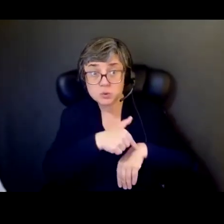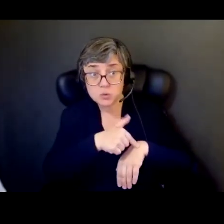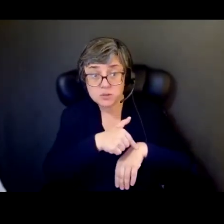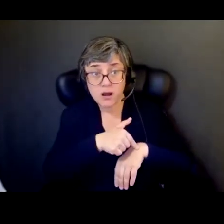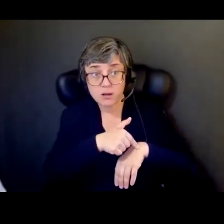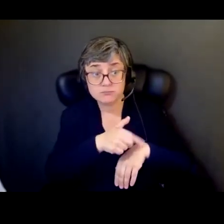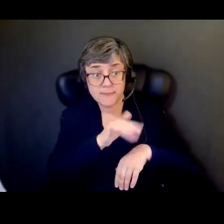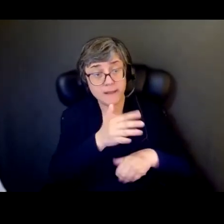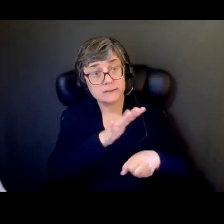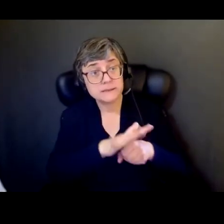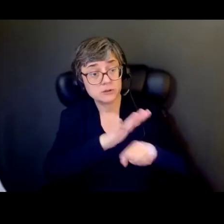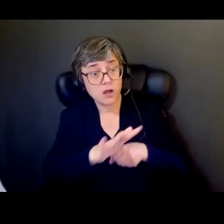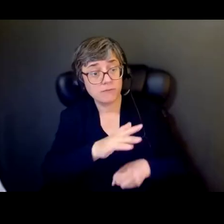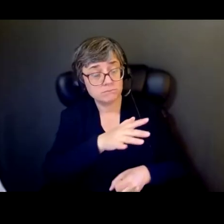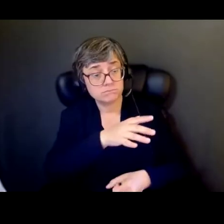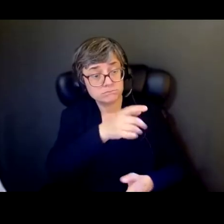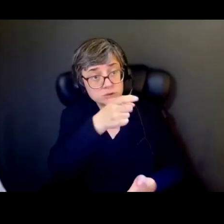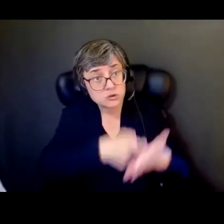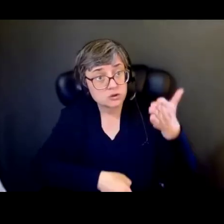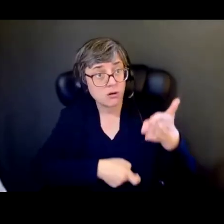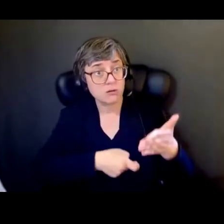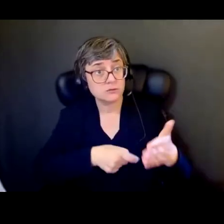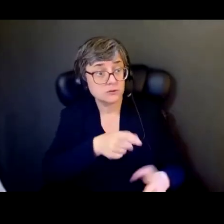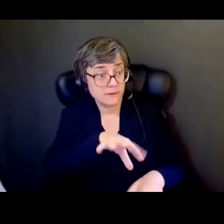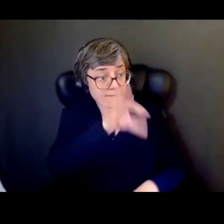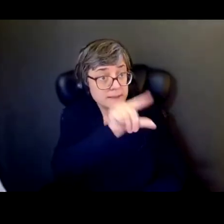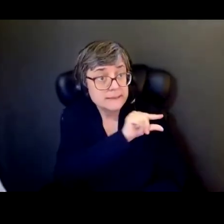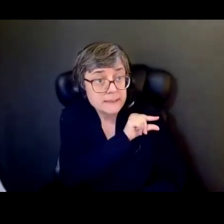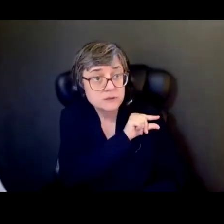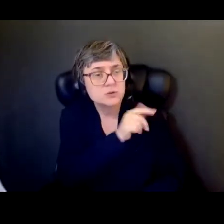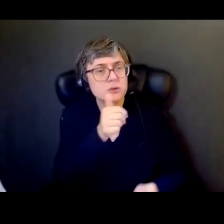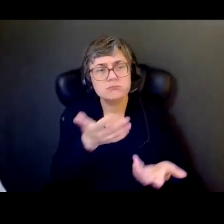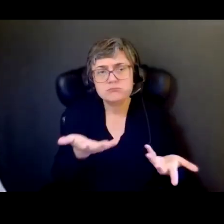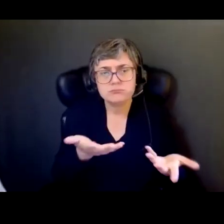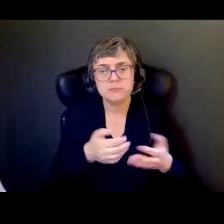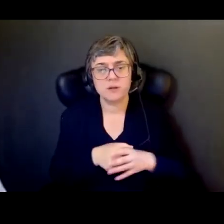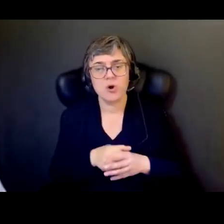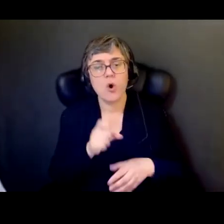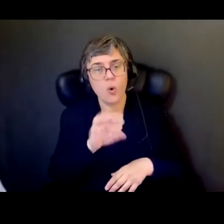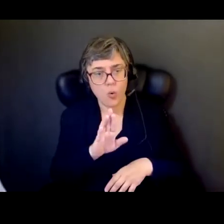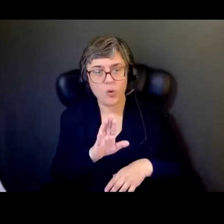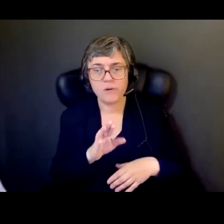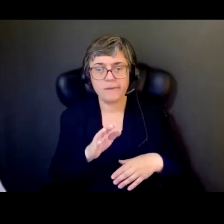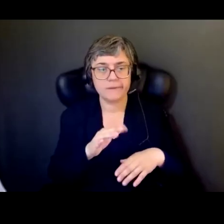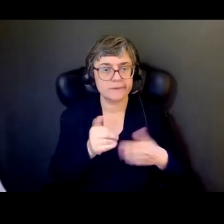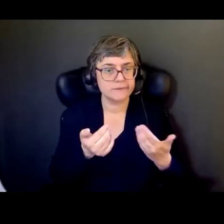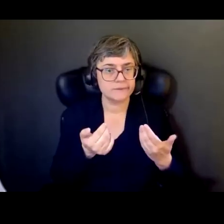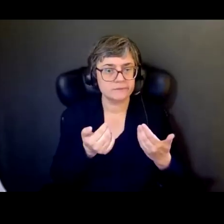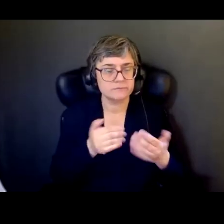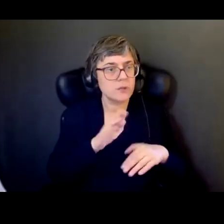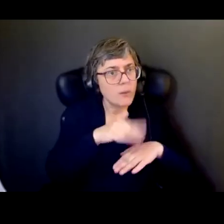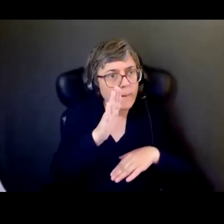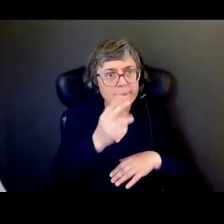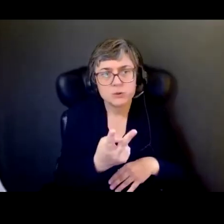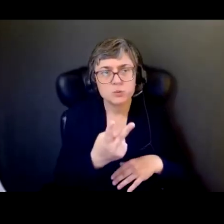is something more continuous required? Now, if we look to case law as well as sort of international